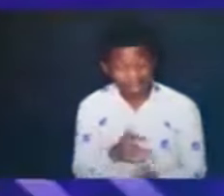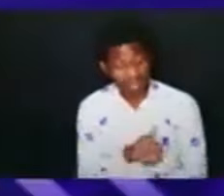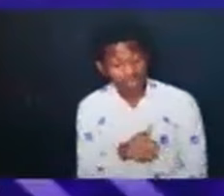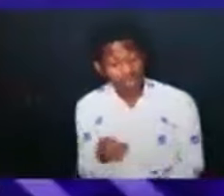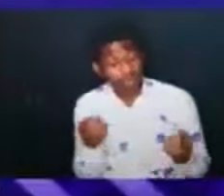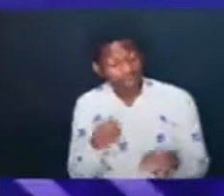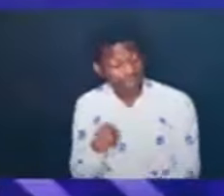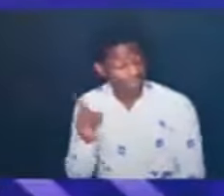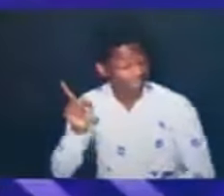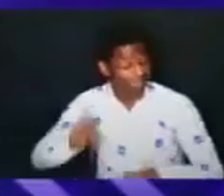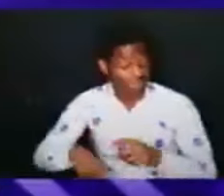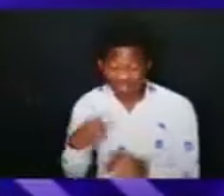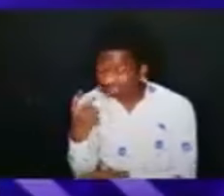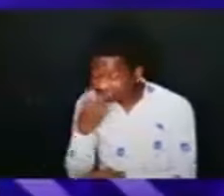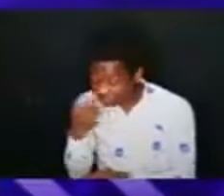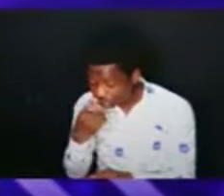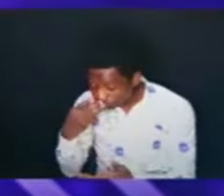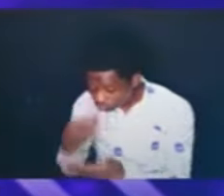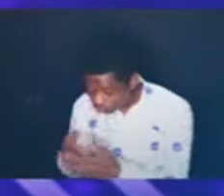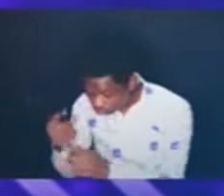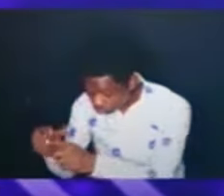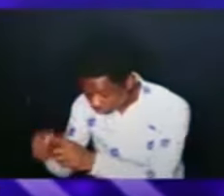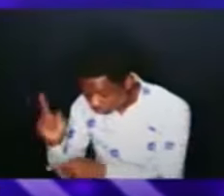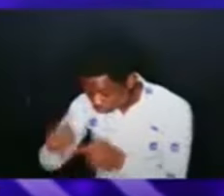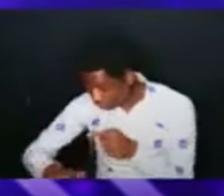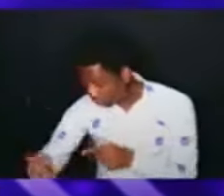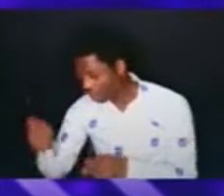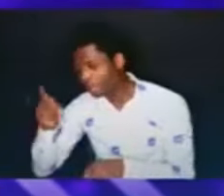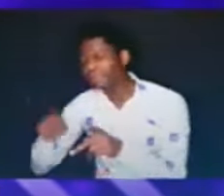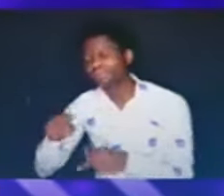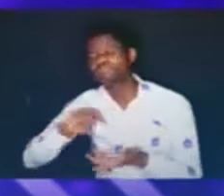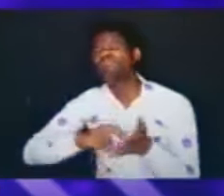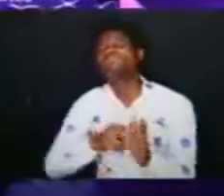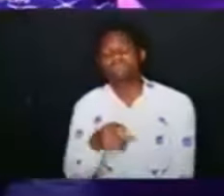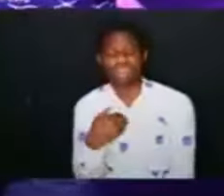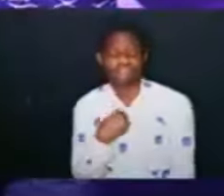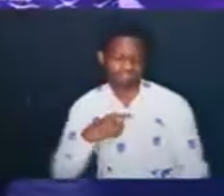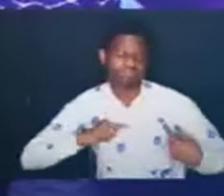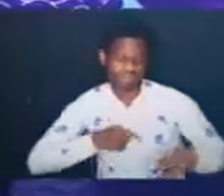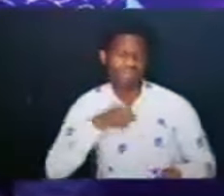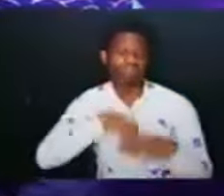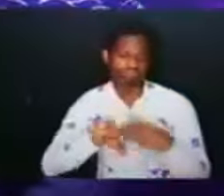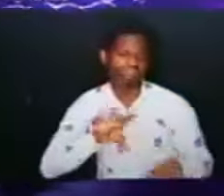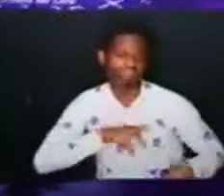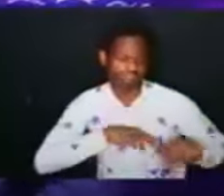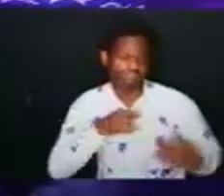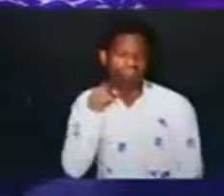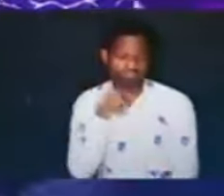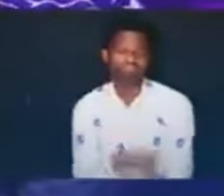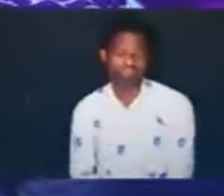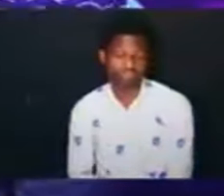are not able to speak any kind word to anyone, what that means is that there is bitterness in your spirit. Bibiema wuntumi emfa abujo ne